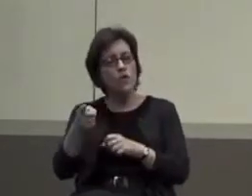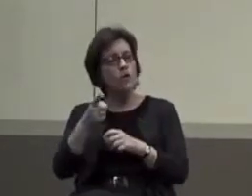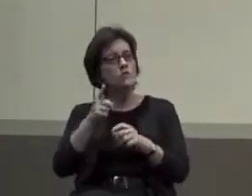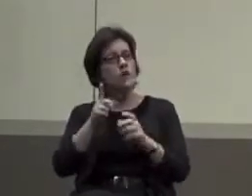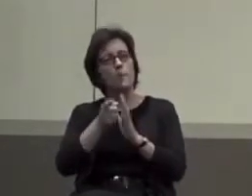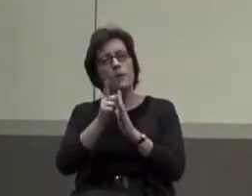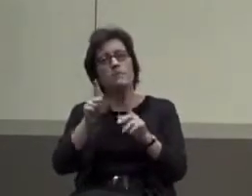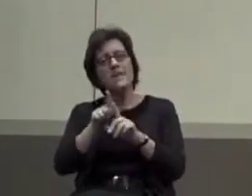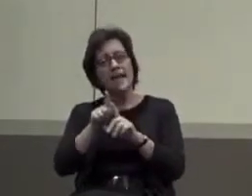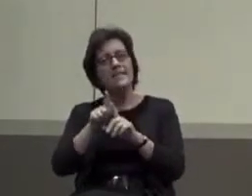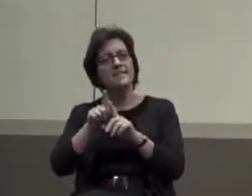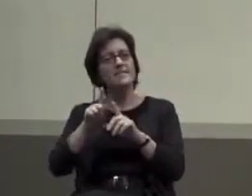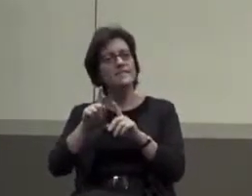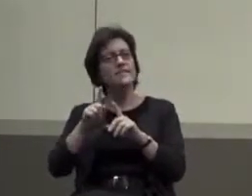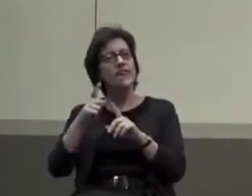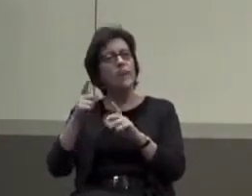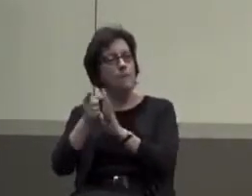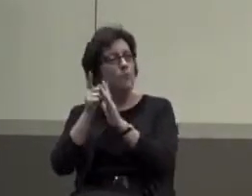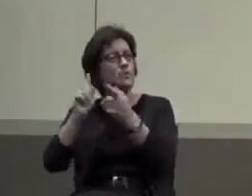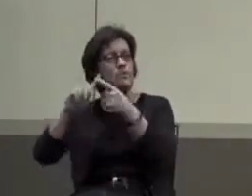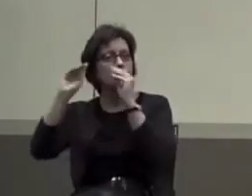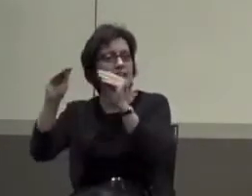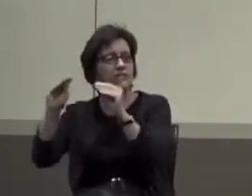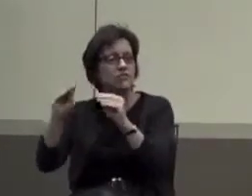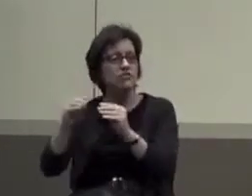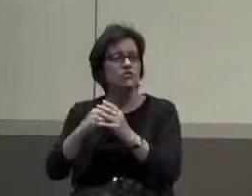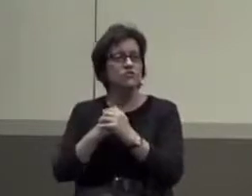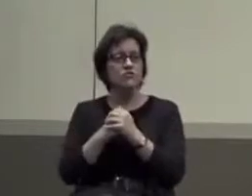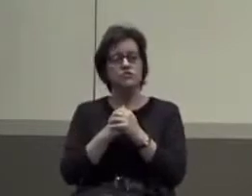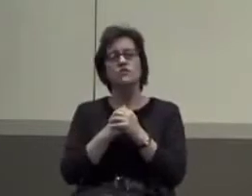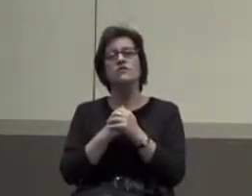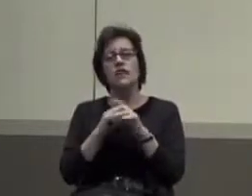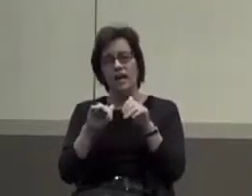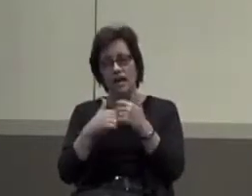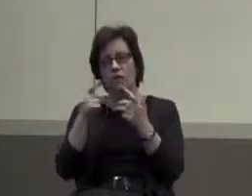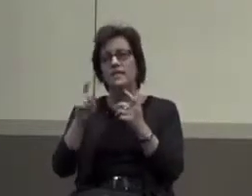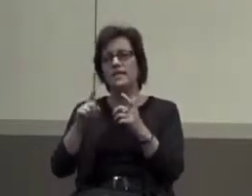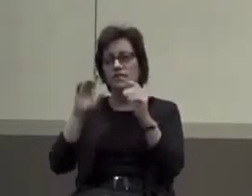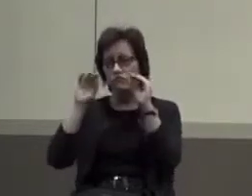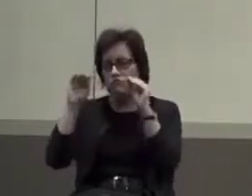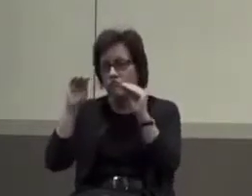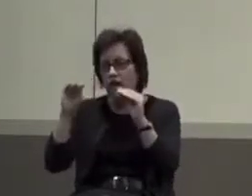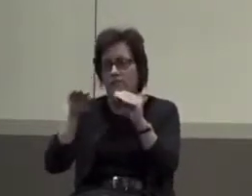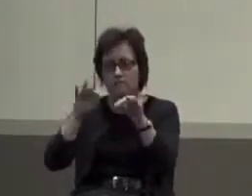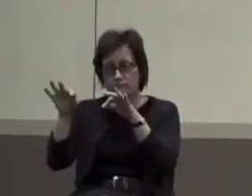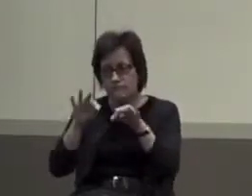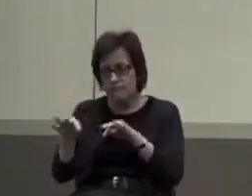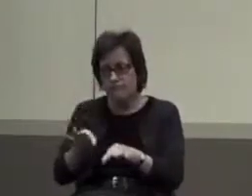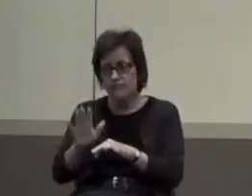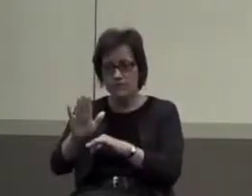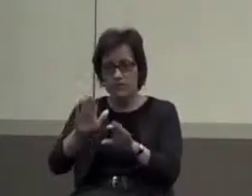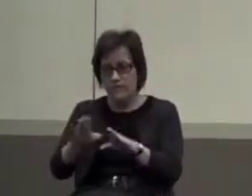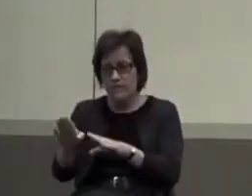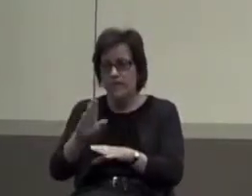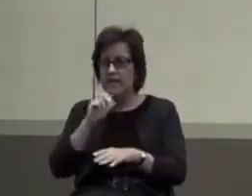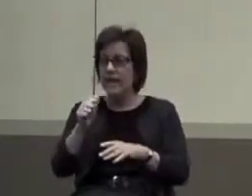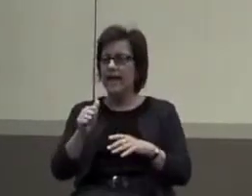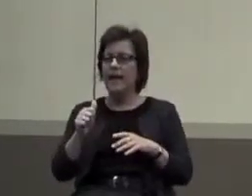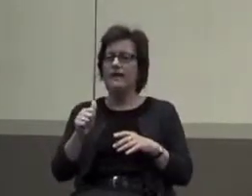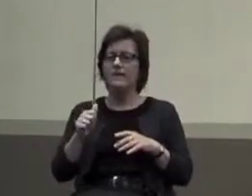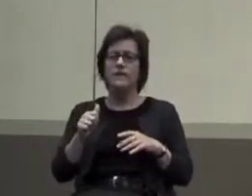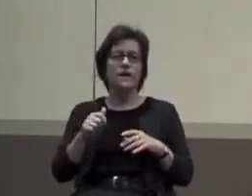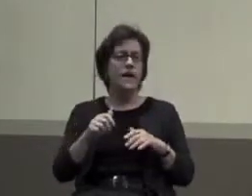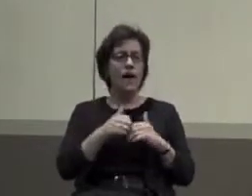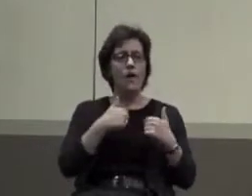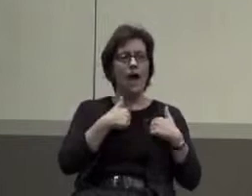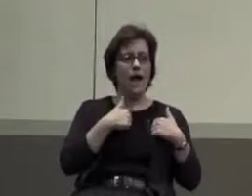moments and really think about how it is that we need to instruct the student in their behavior and not how we would like to react.